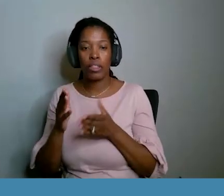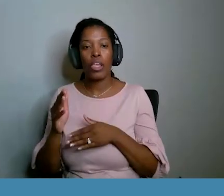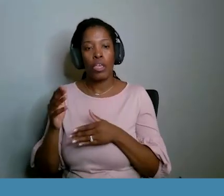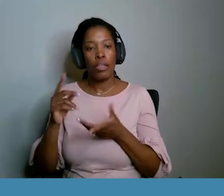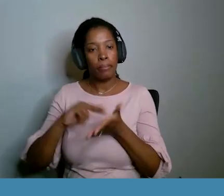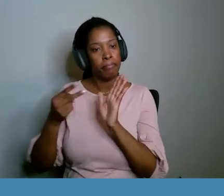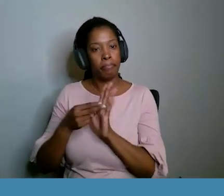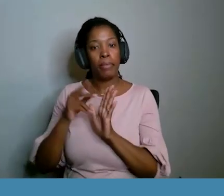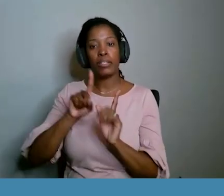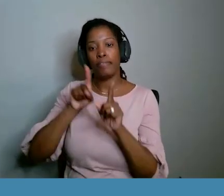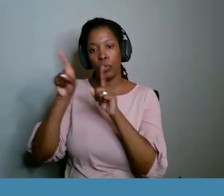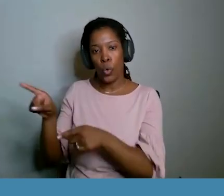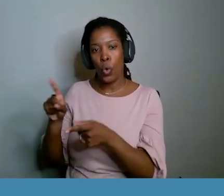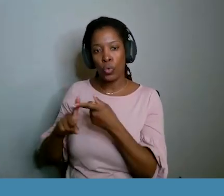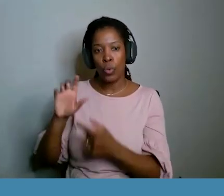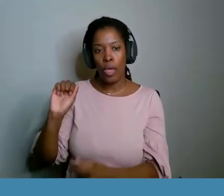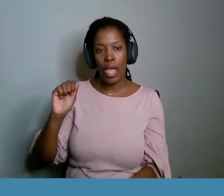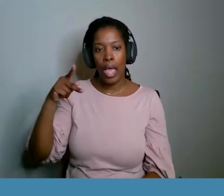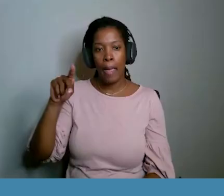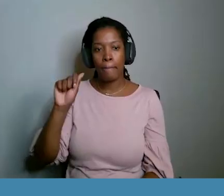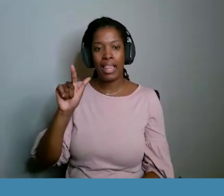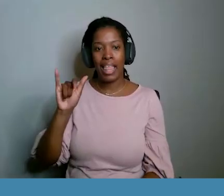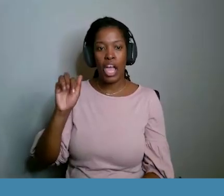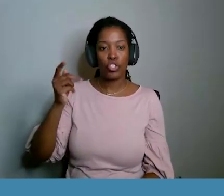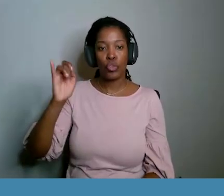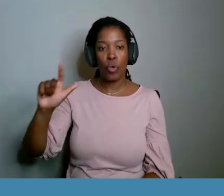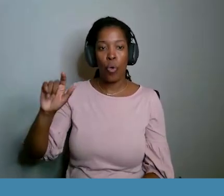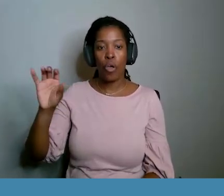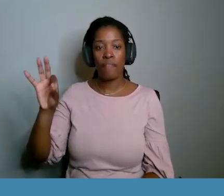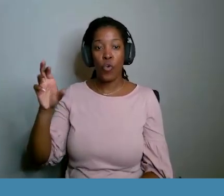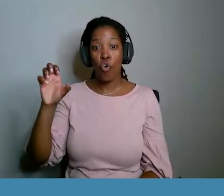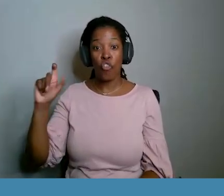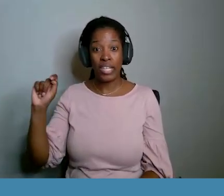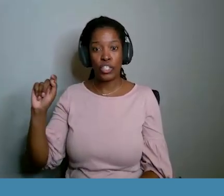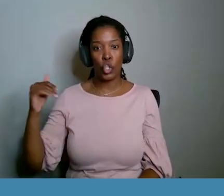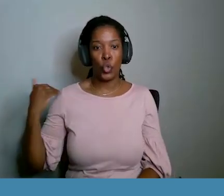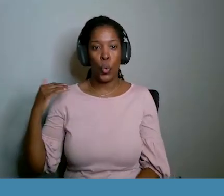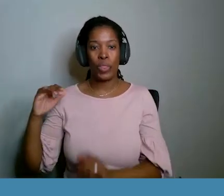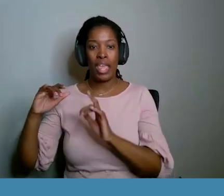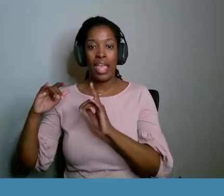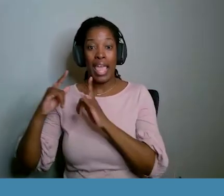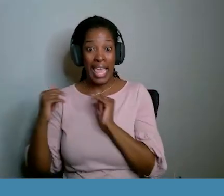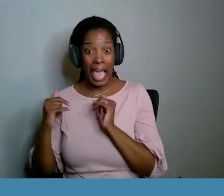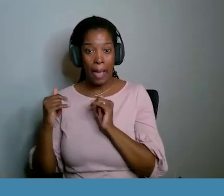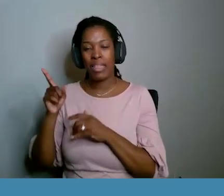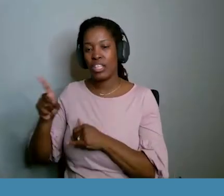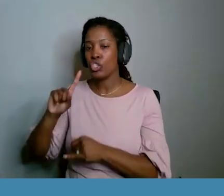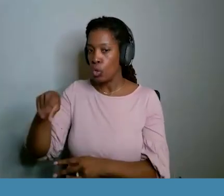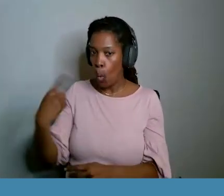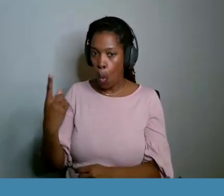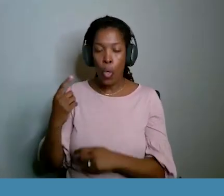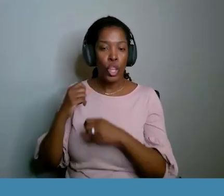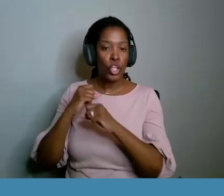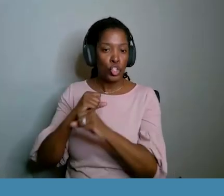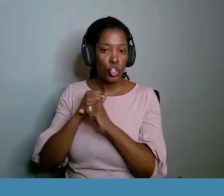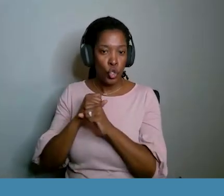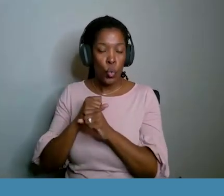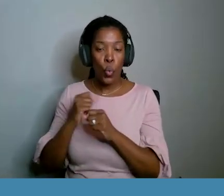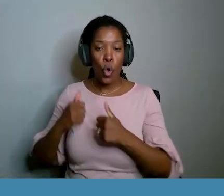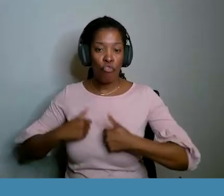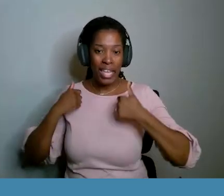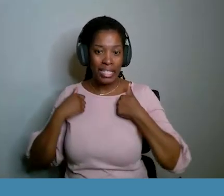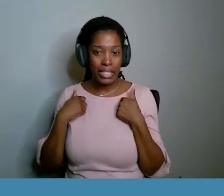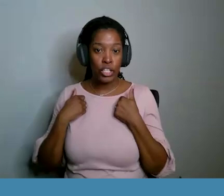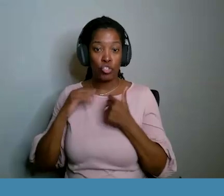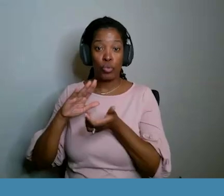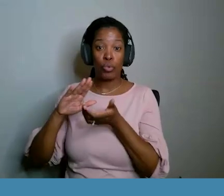place at Apalachicola Forest Youth Camp, which is up in the Panhandle. It's the only secure residential facility for